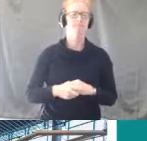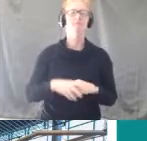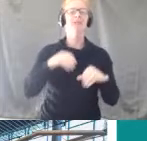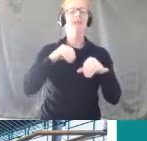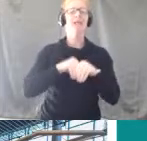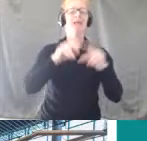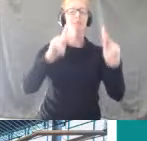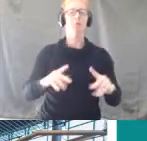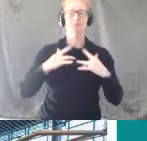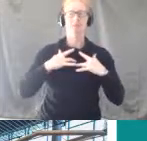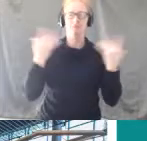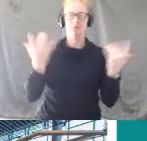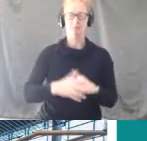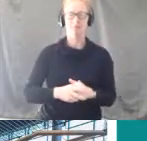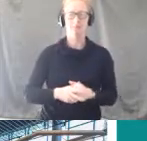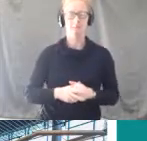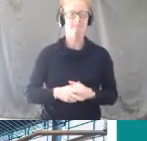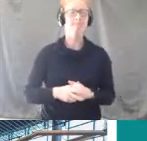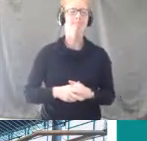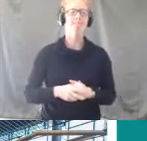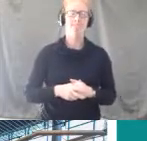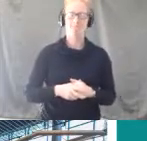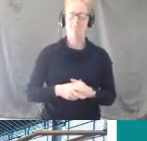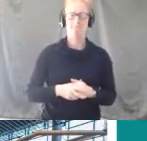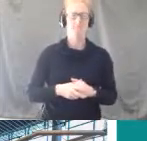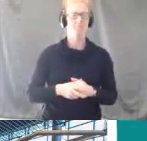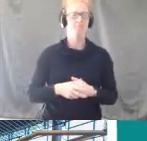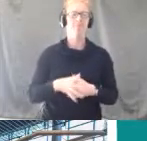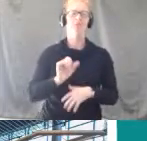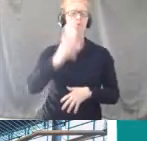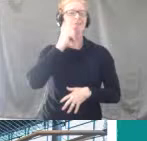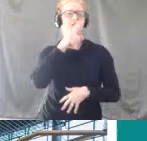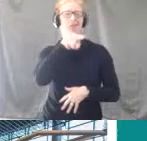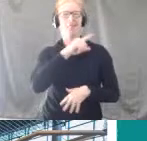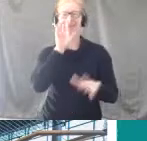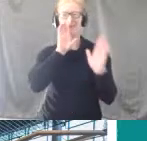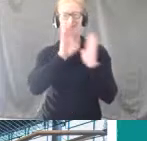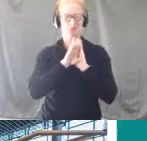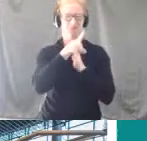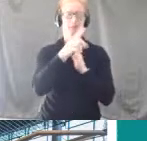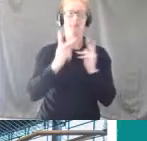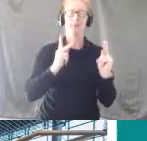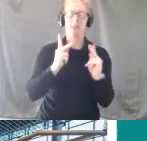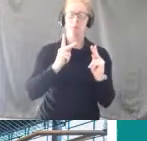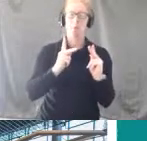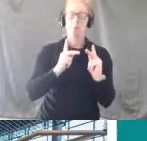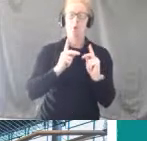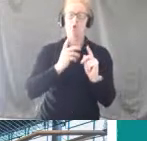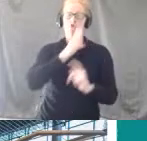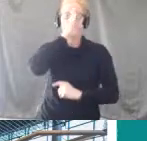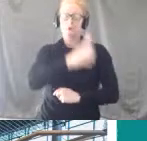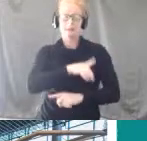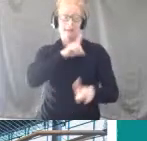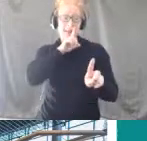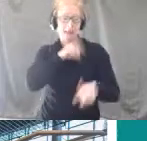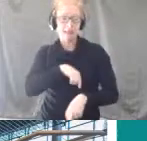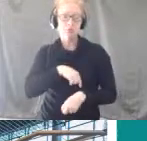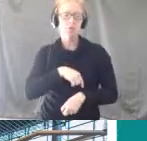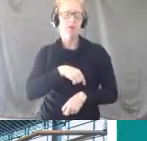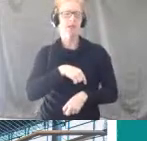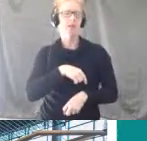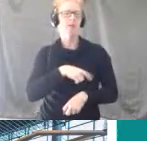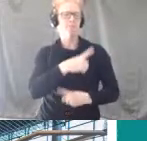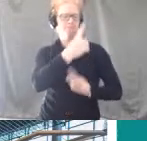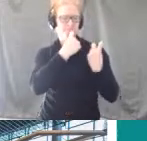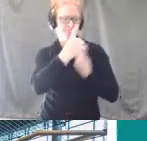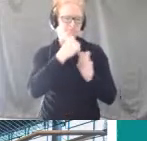events. Engagement included, as you can see in these pictures, people interacting directly, answering questions,